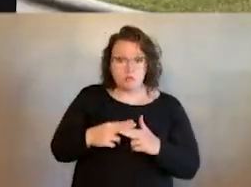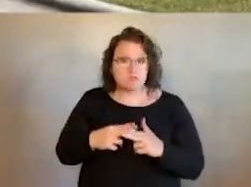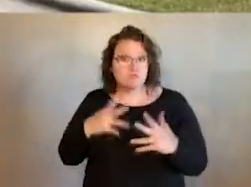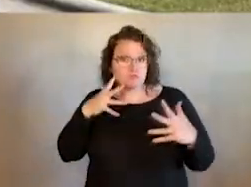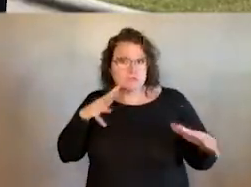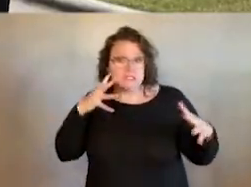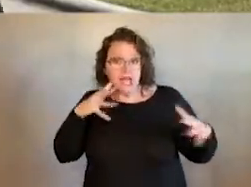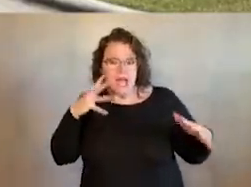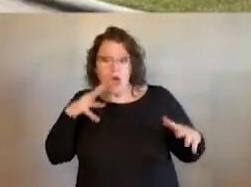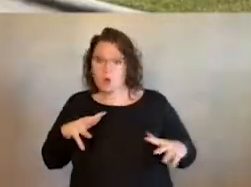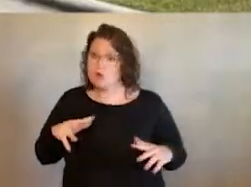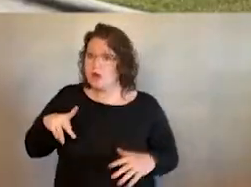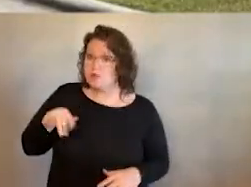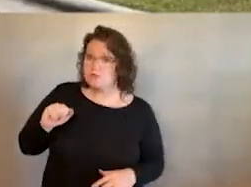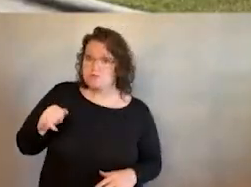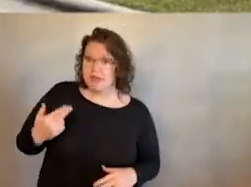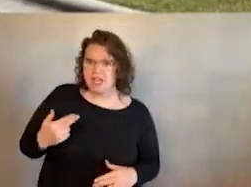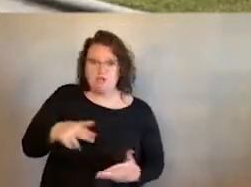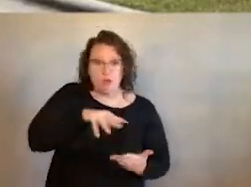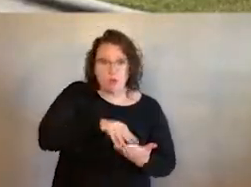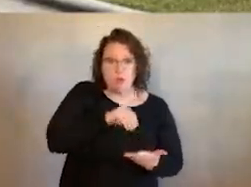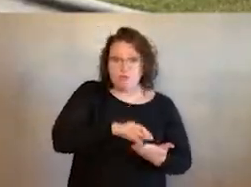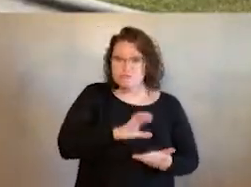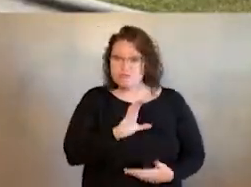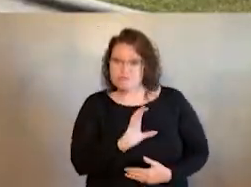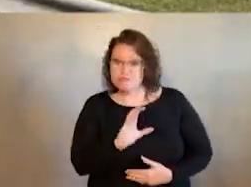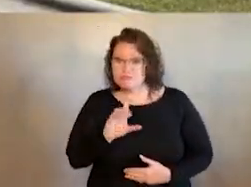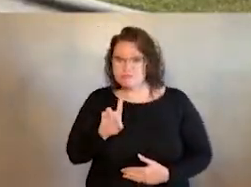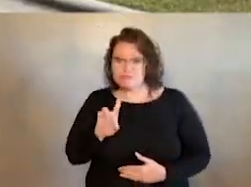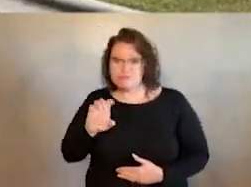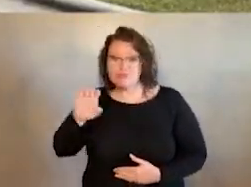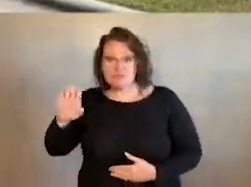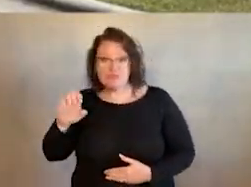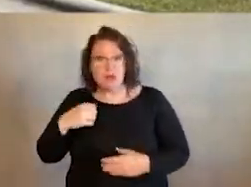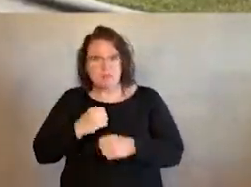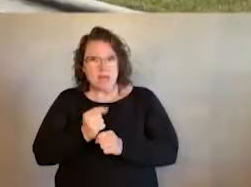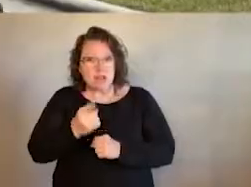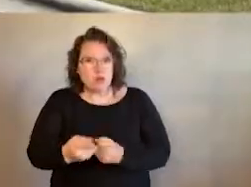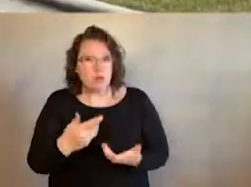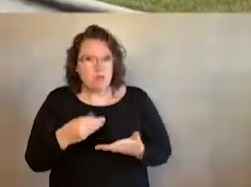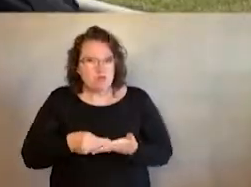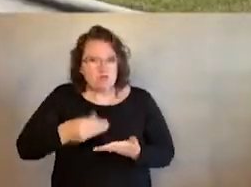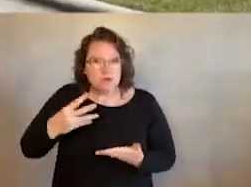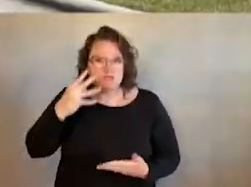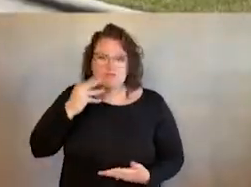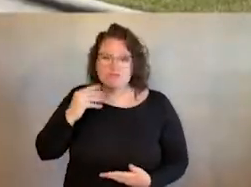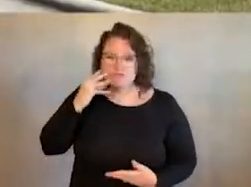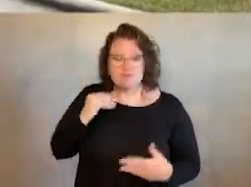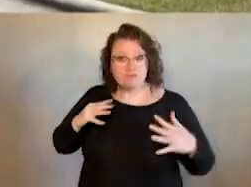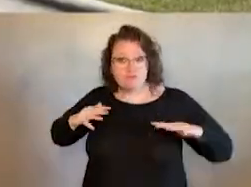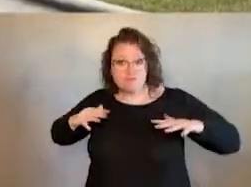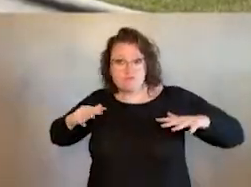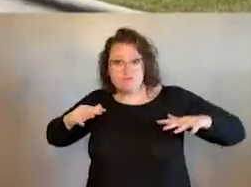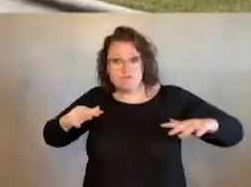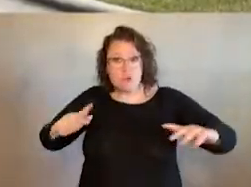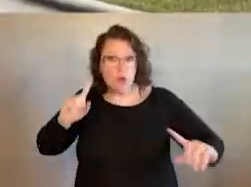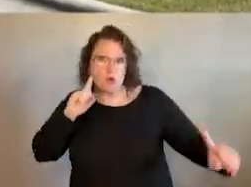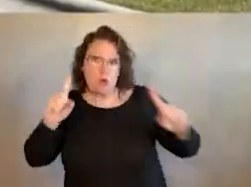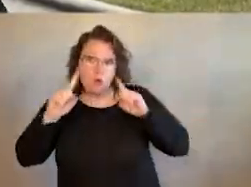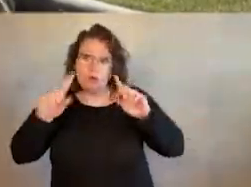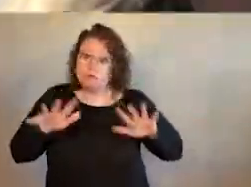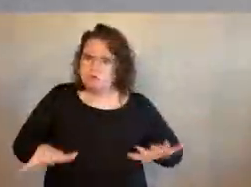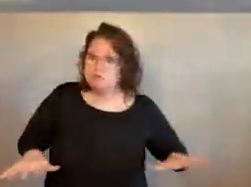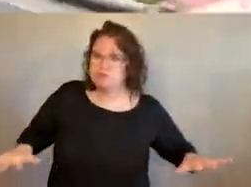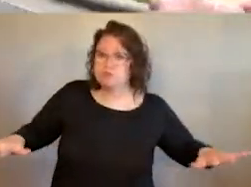pitch. Learning all the science Could make you rich. We learned about sound made with vibration, something that's heard through all of